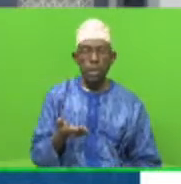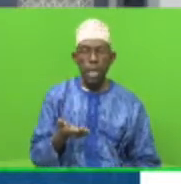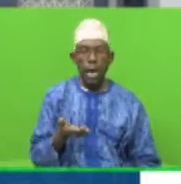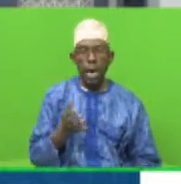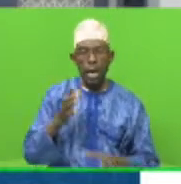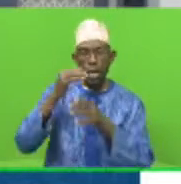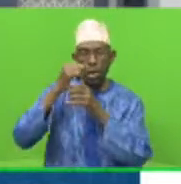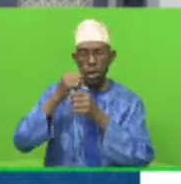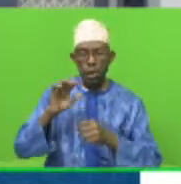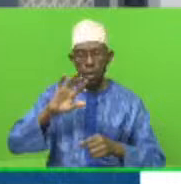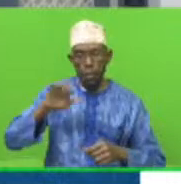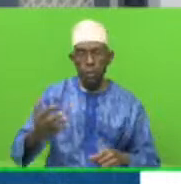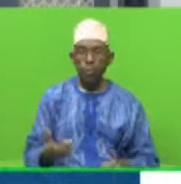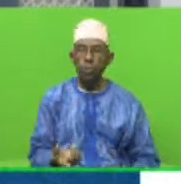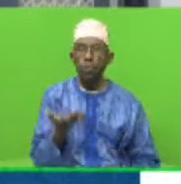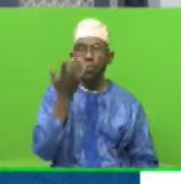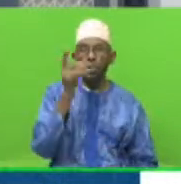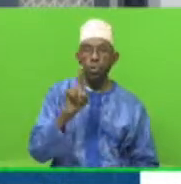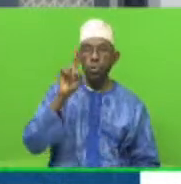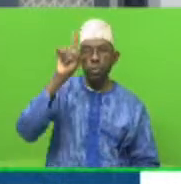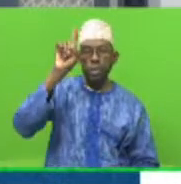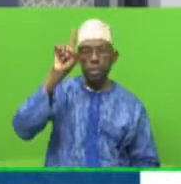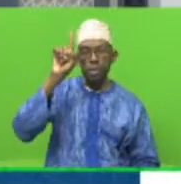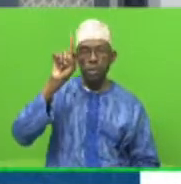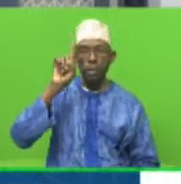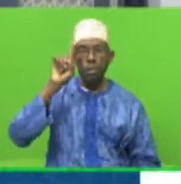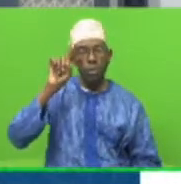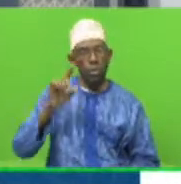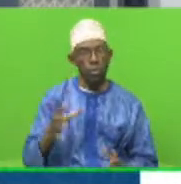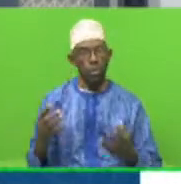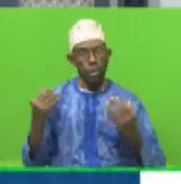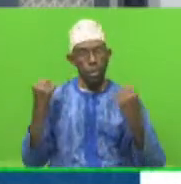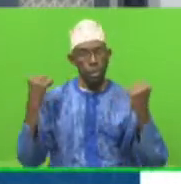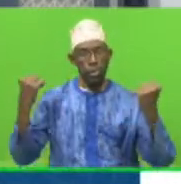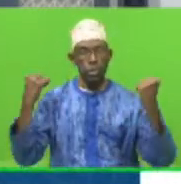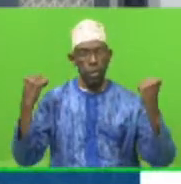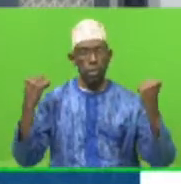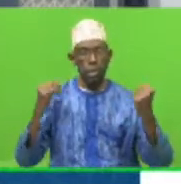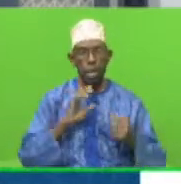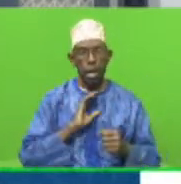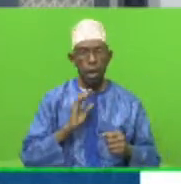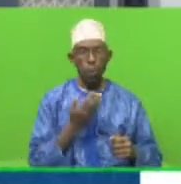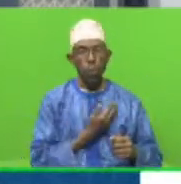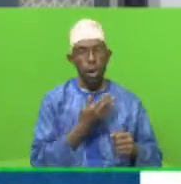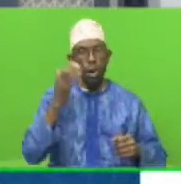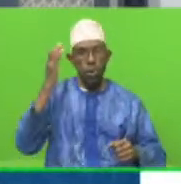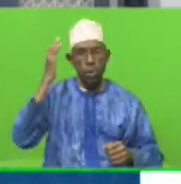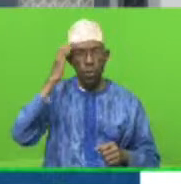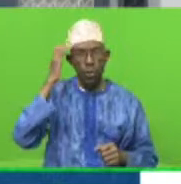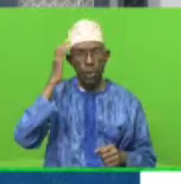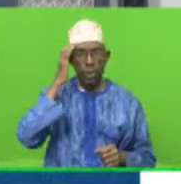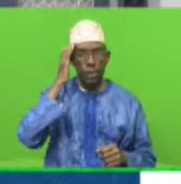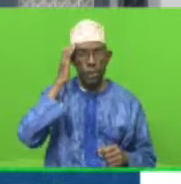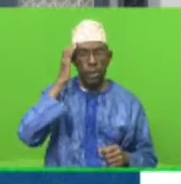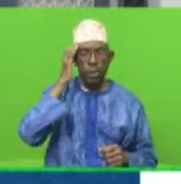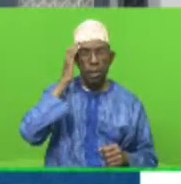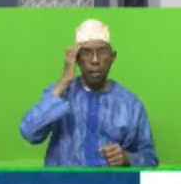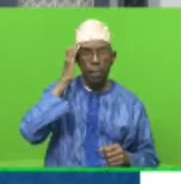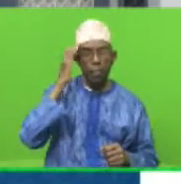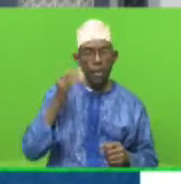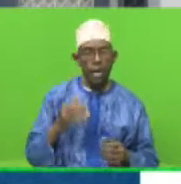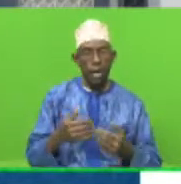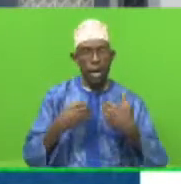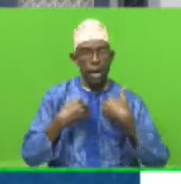prophets for us to appreciate, to strengthen our understanding or acknowledgement that there